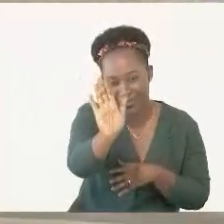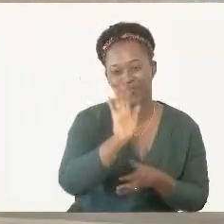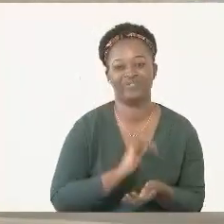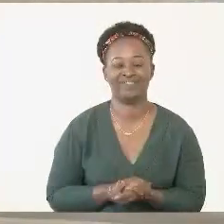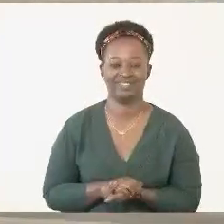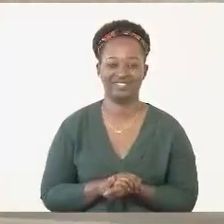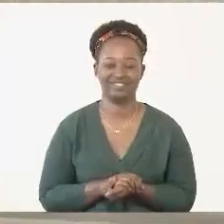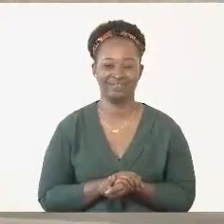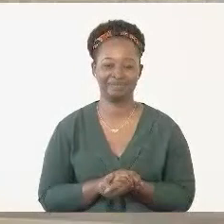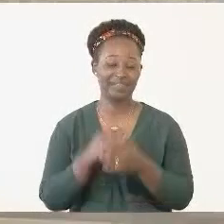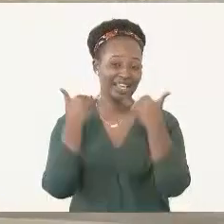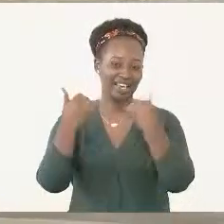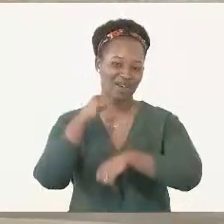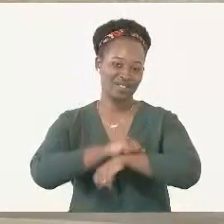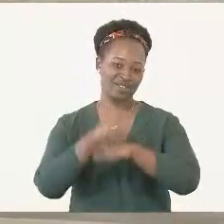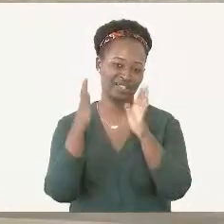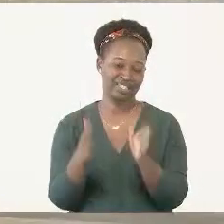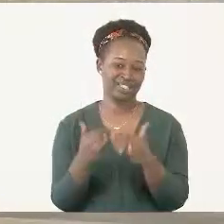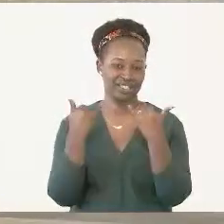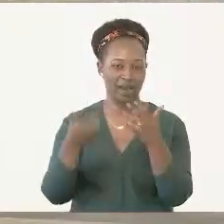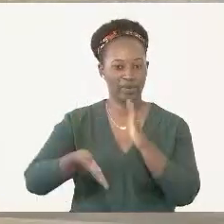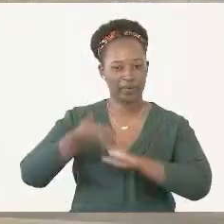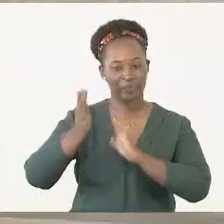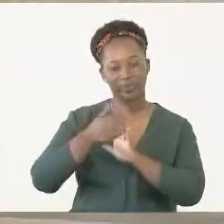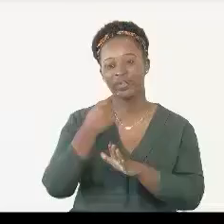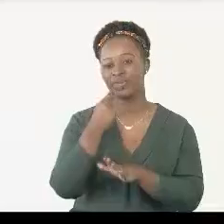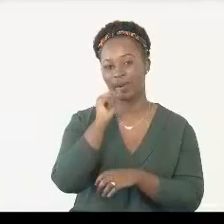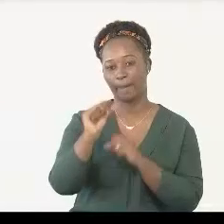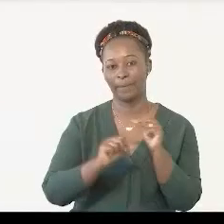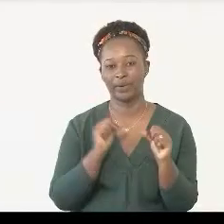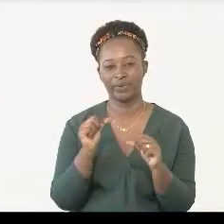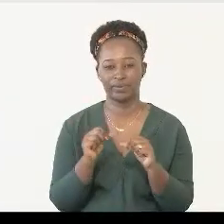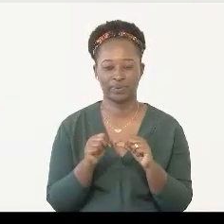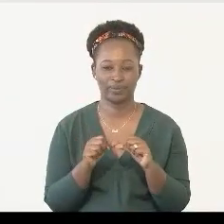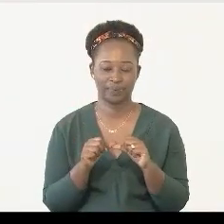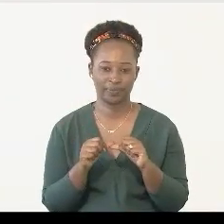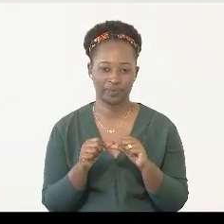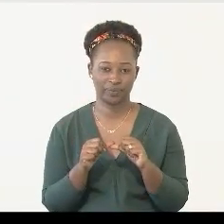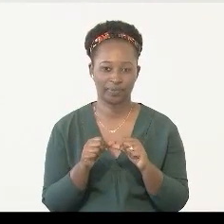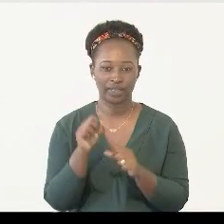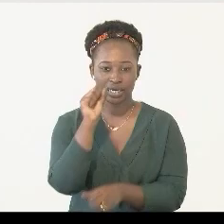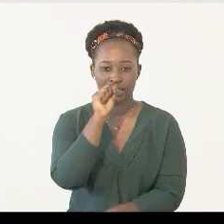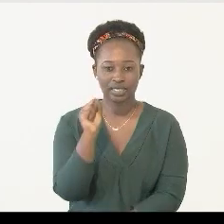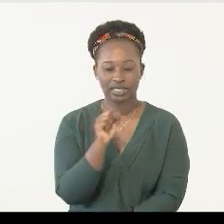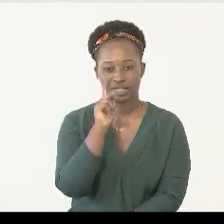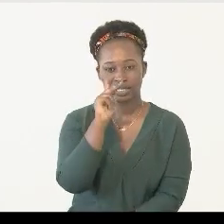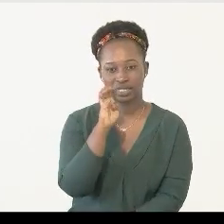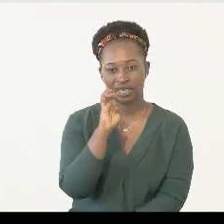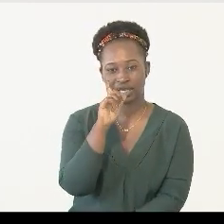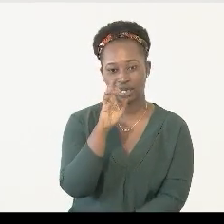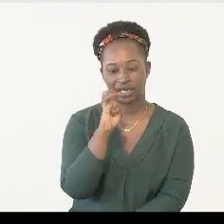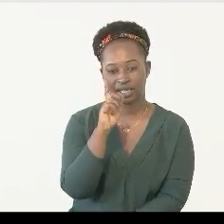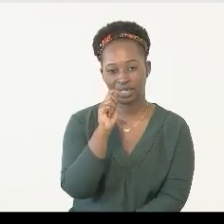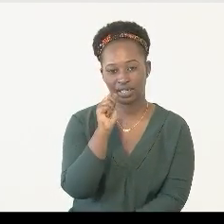them. Now, students, let us quickly talk about the skeletal system, where most